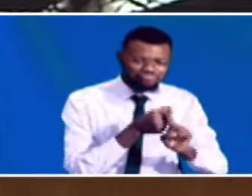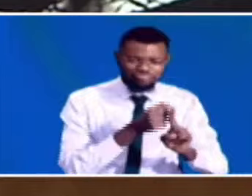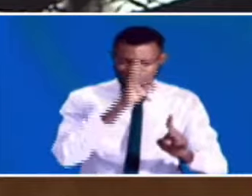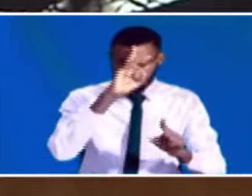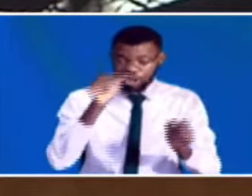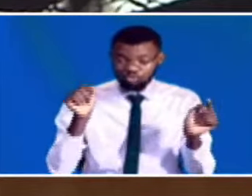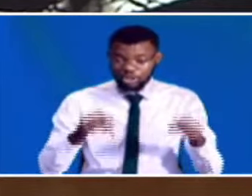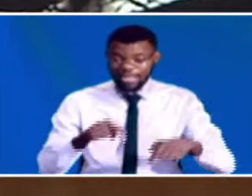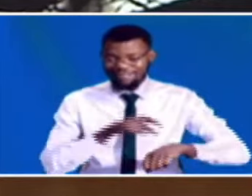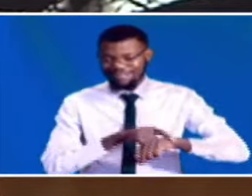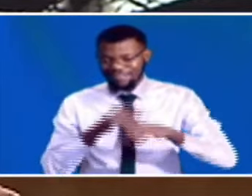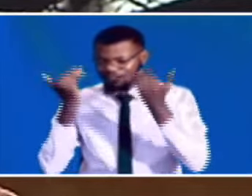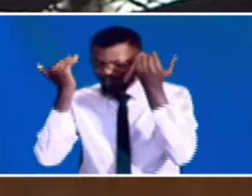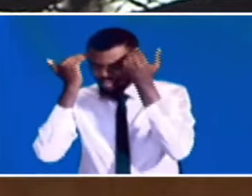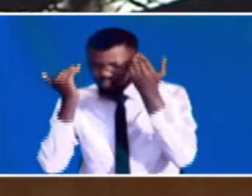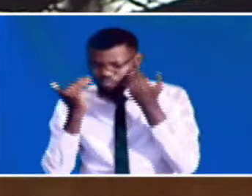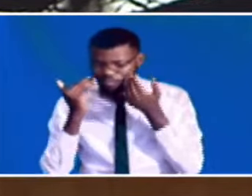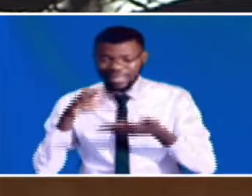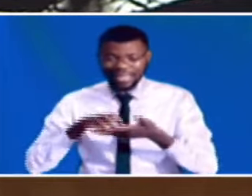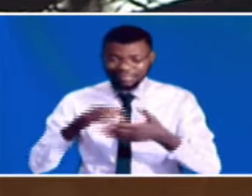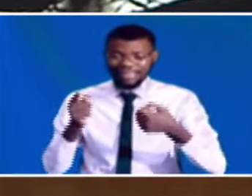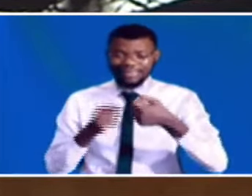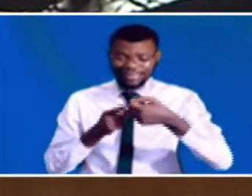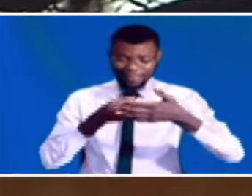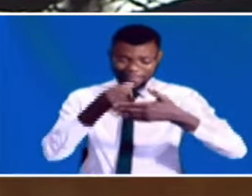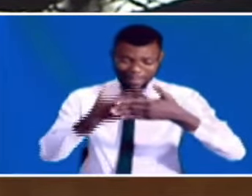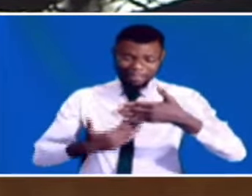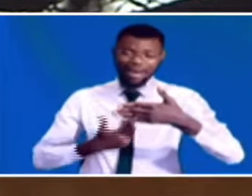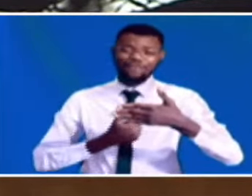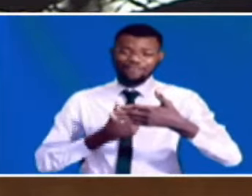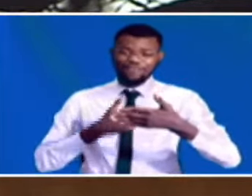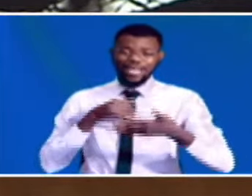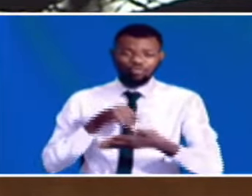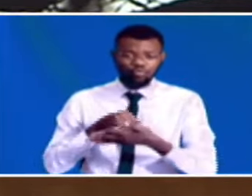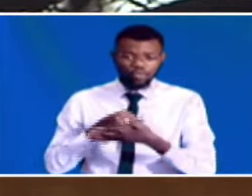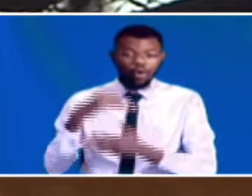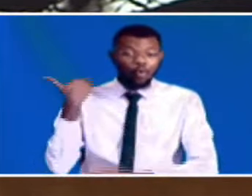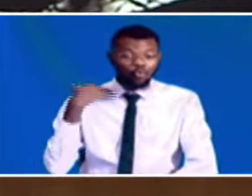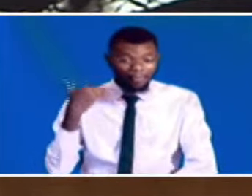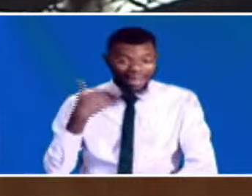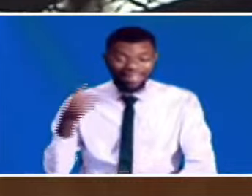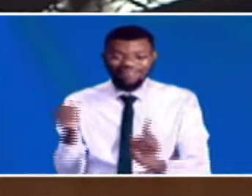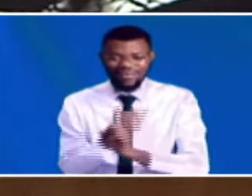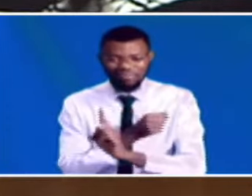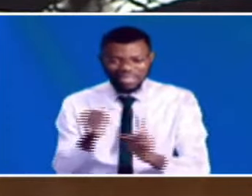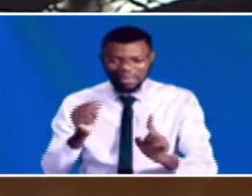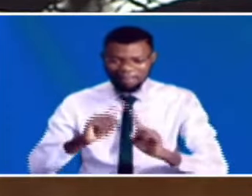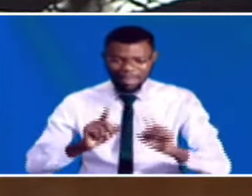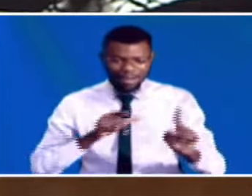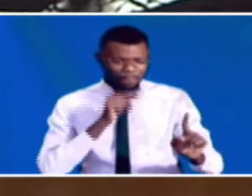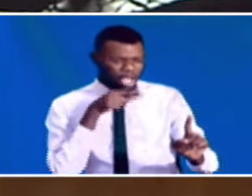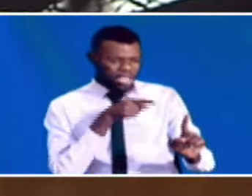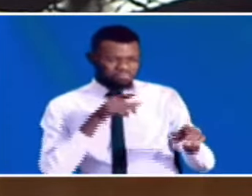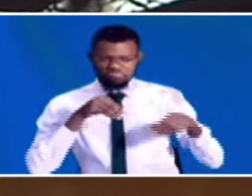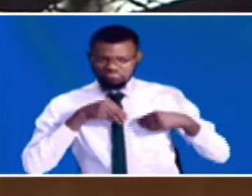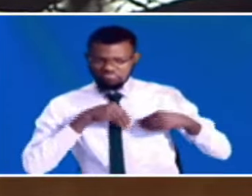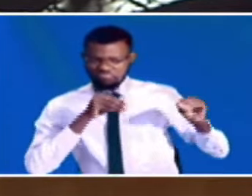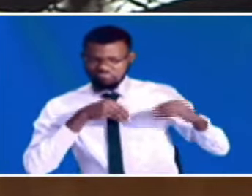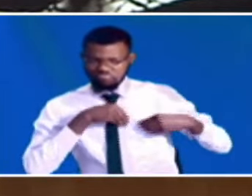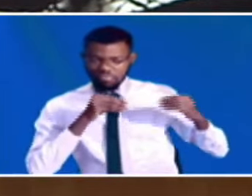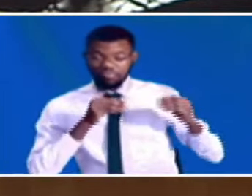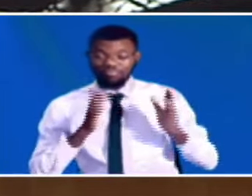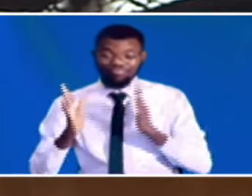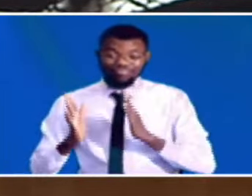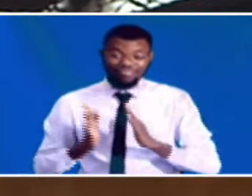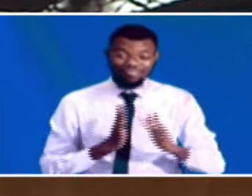6 charges, including robbery with violence. Njoroge refuted all allegations leveled against him. He is set to return to